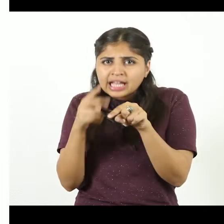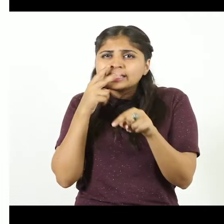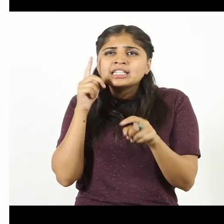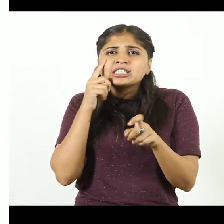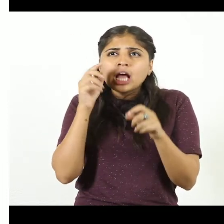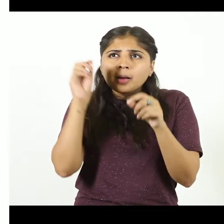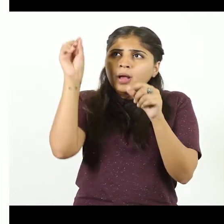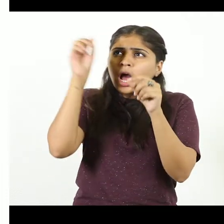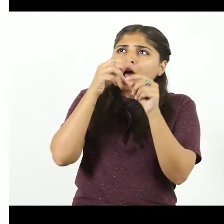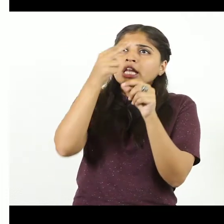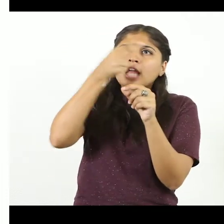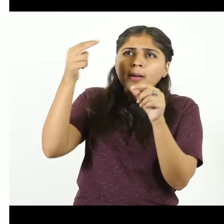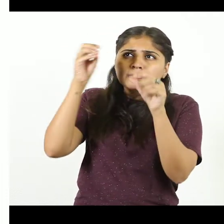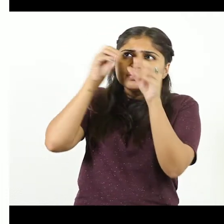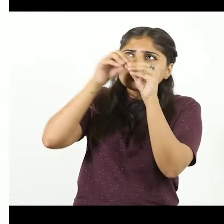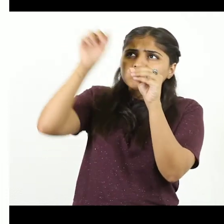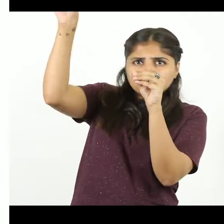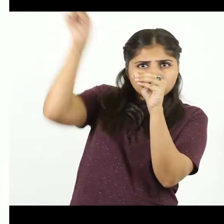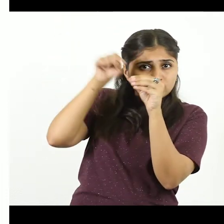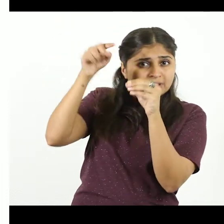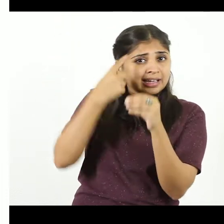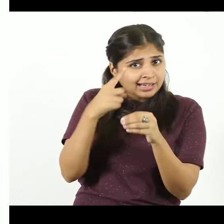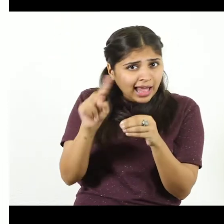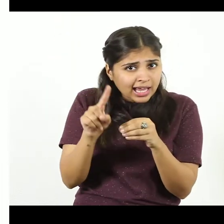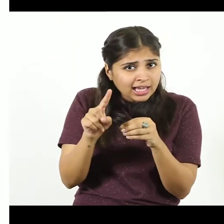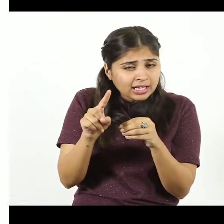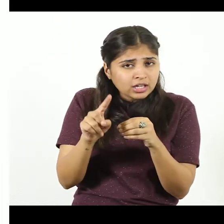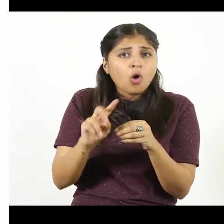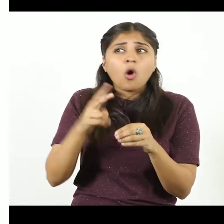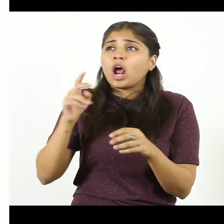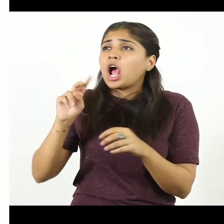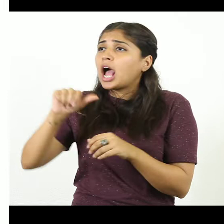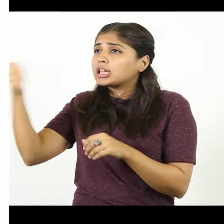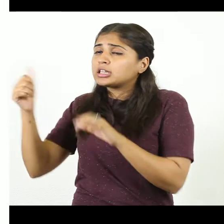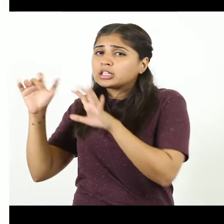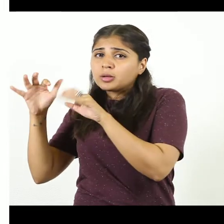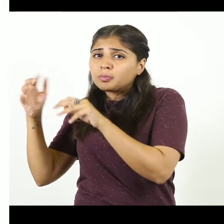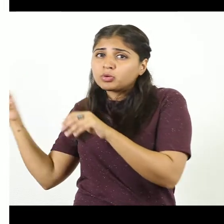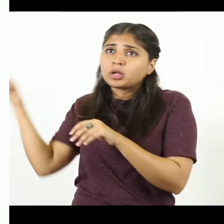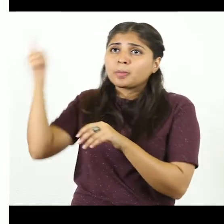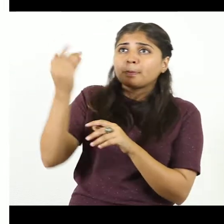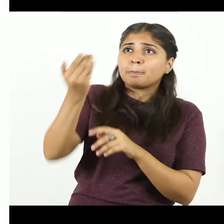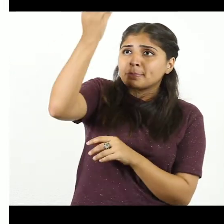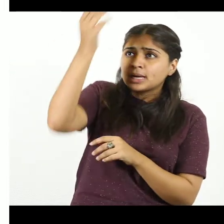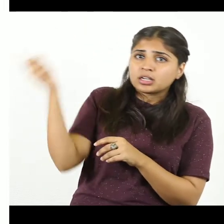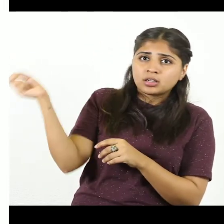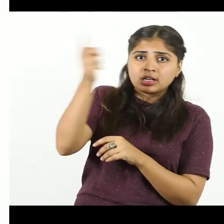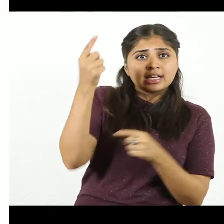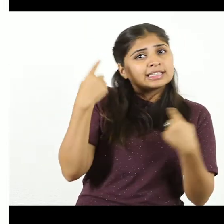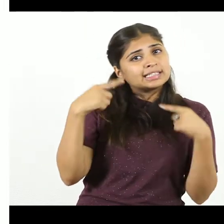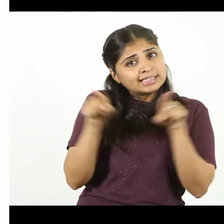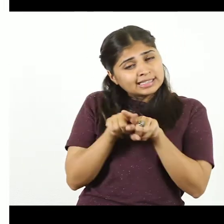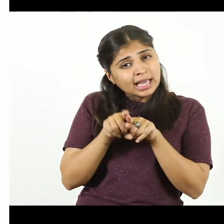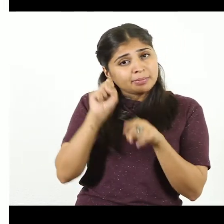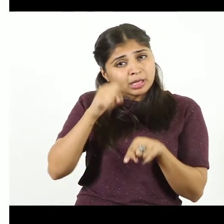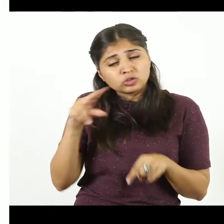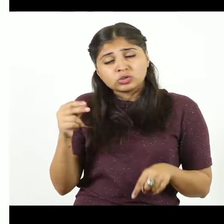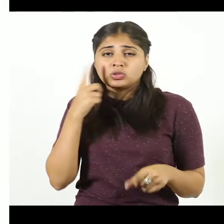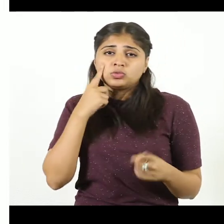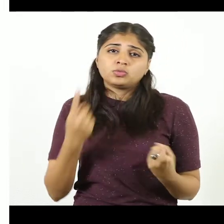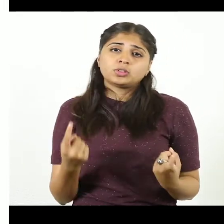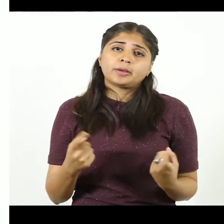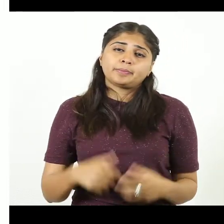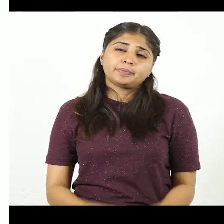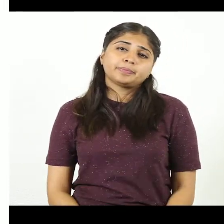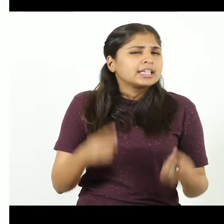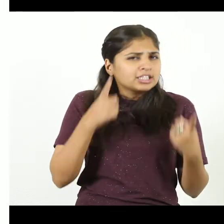check to see if other computers are using the same printer and can print to it. Check to see if your computer is